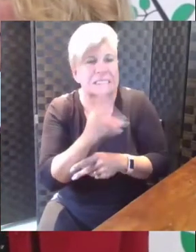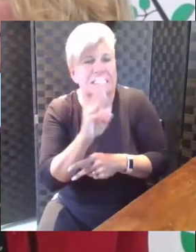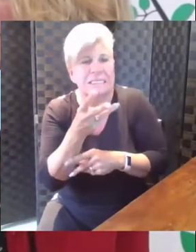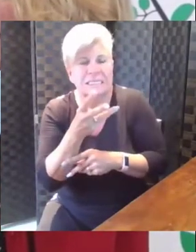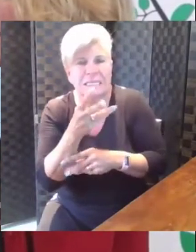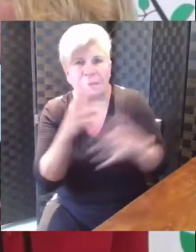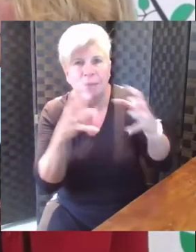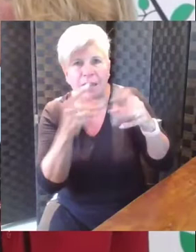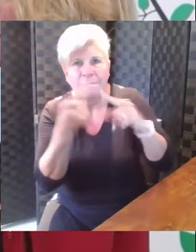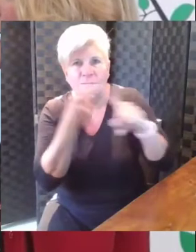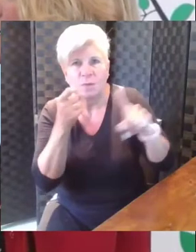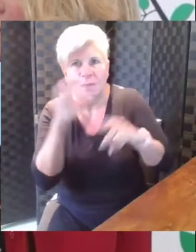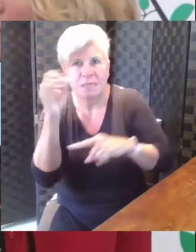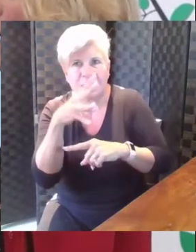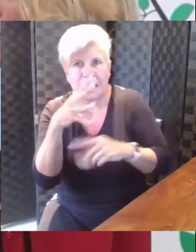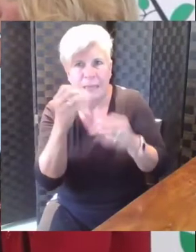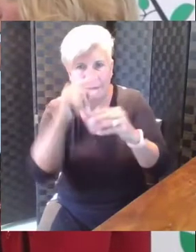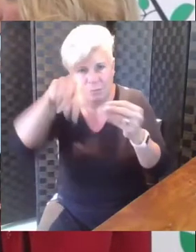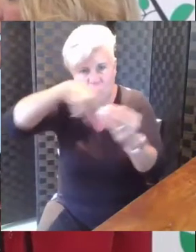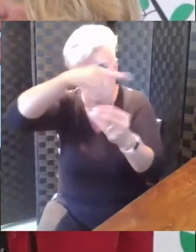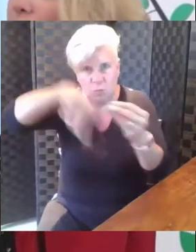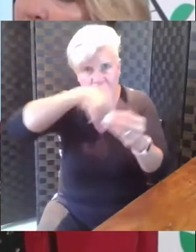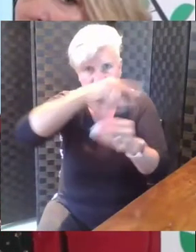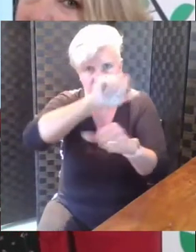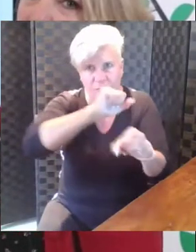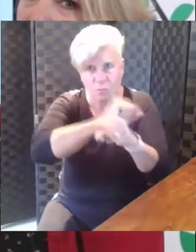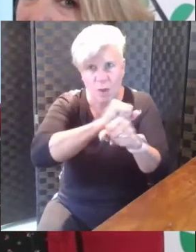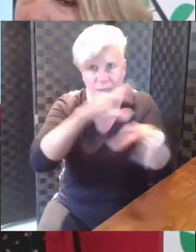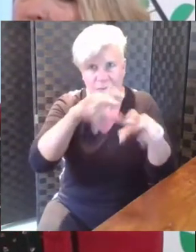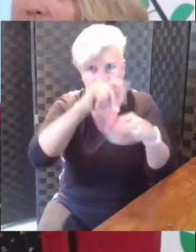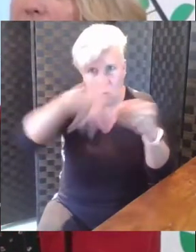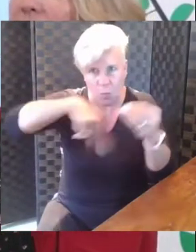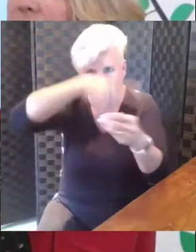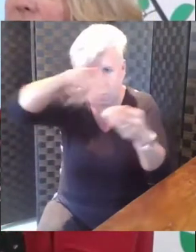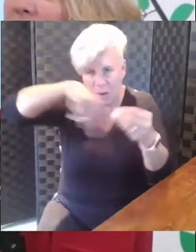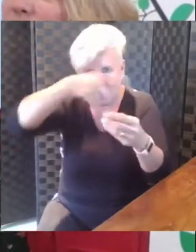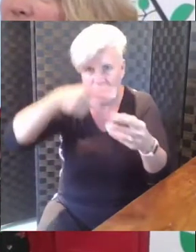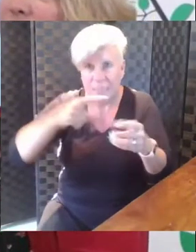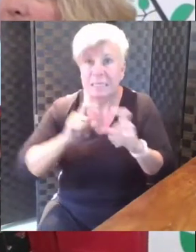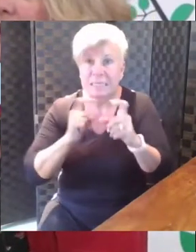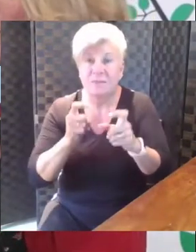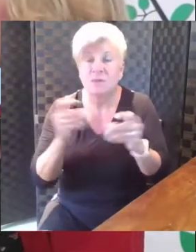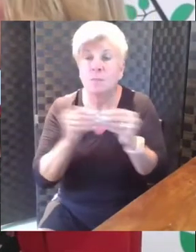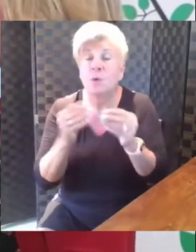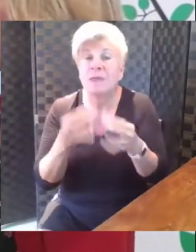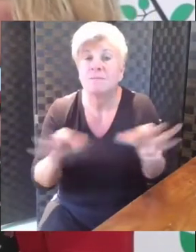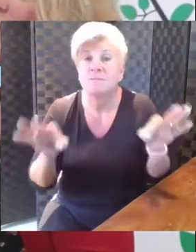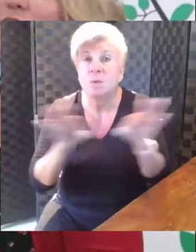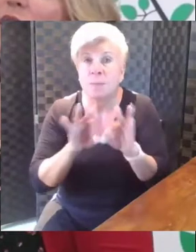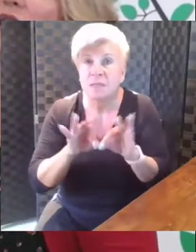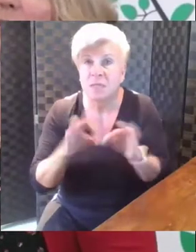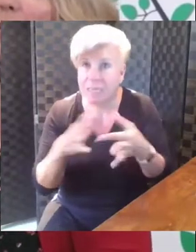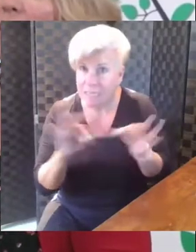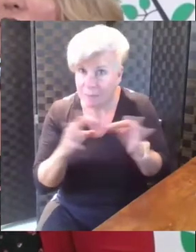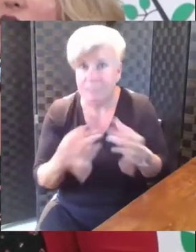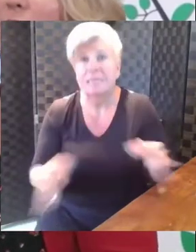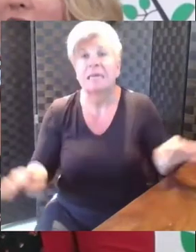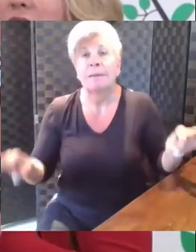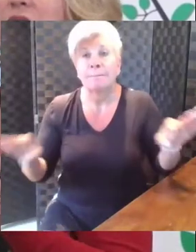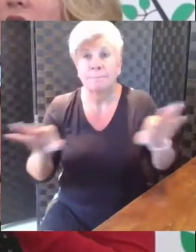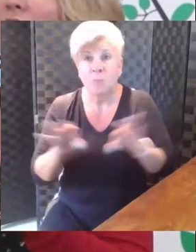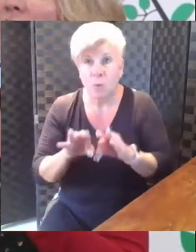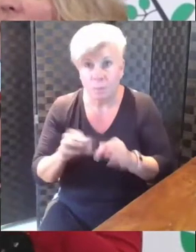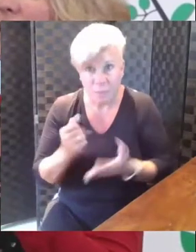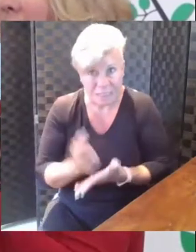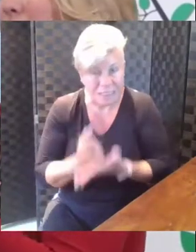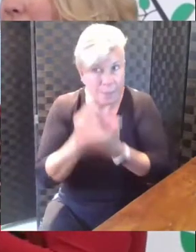sun, and that has many rings of rock and ice that orbit the planet. So it gives us extra information. Captions are really important too